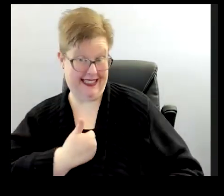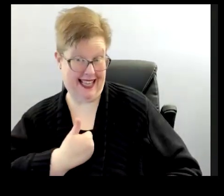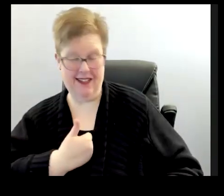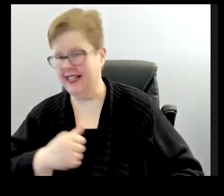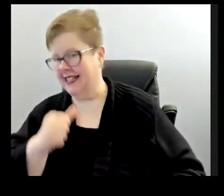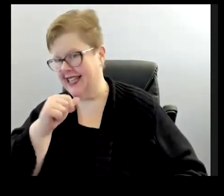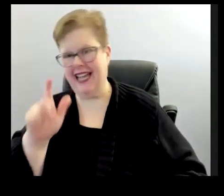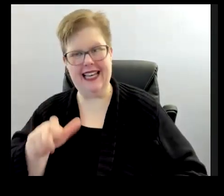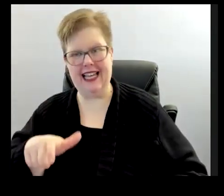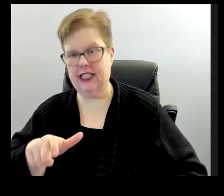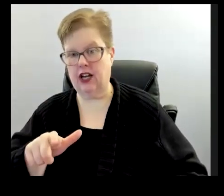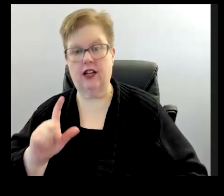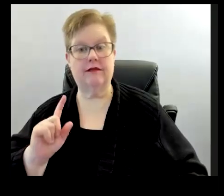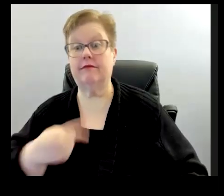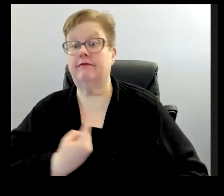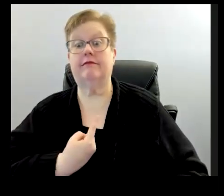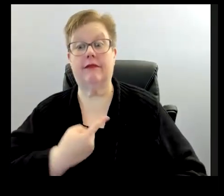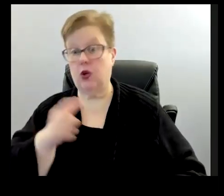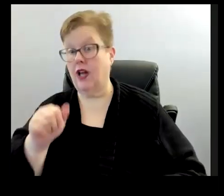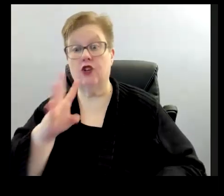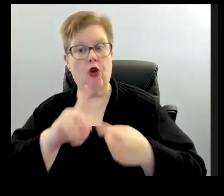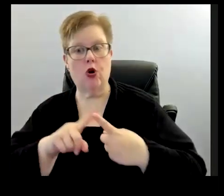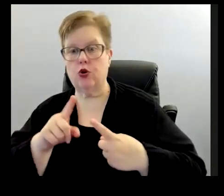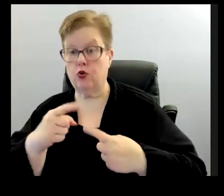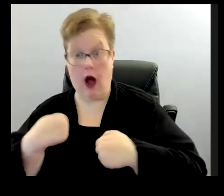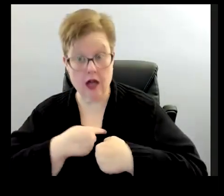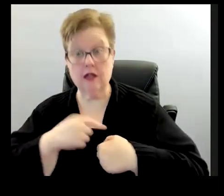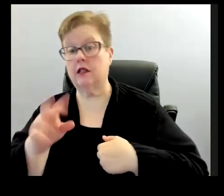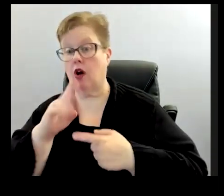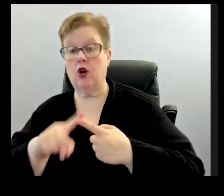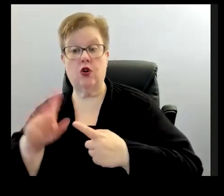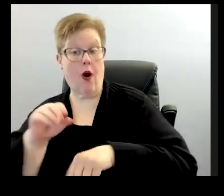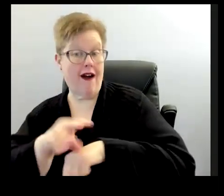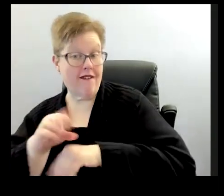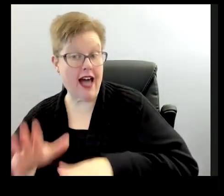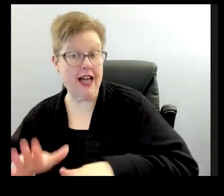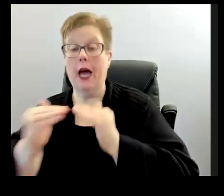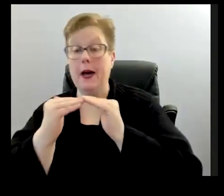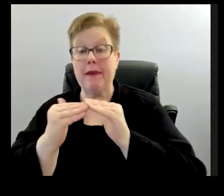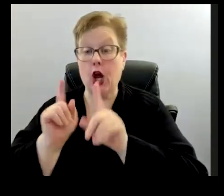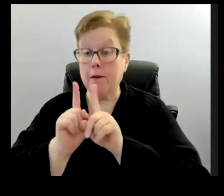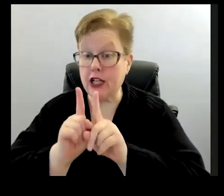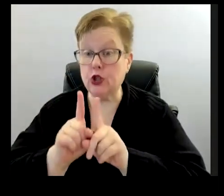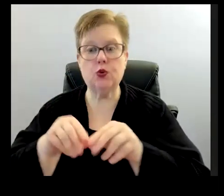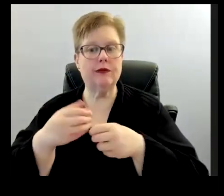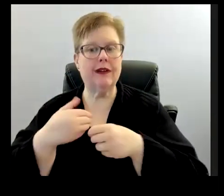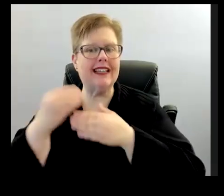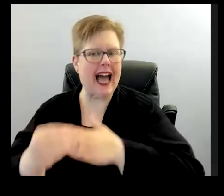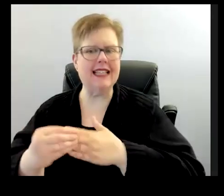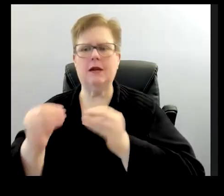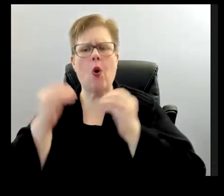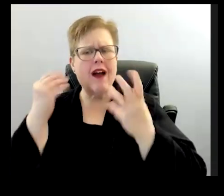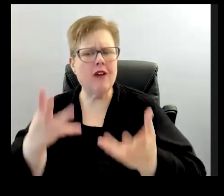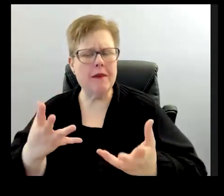not necessarily just one because you can talk to us, you can talk to your advisor, you can talk to the peer mentors to get guidance, more information,